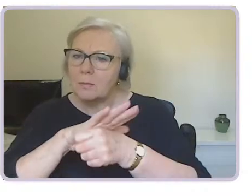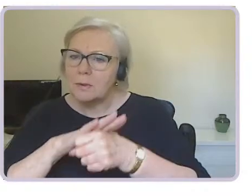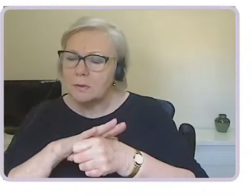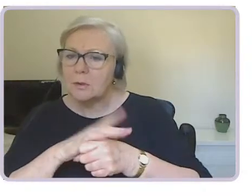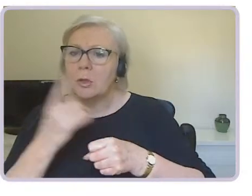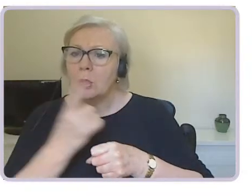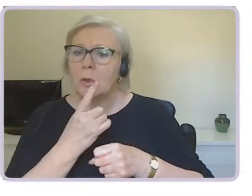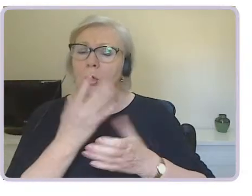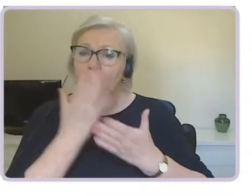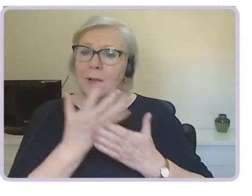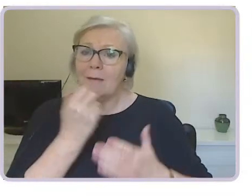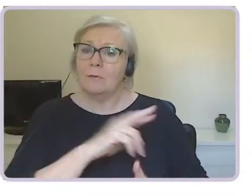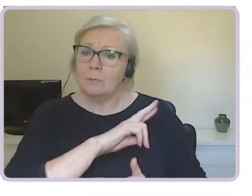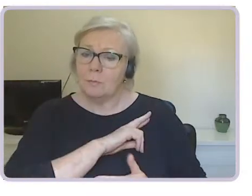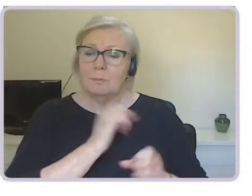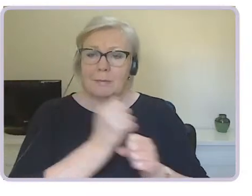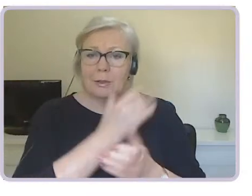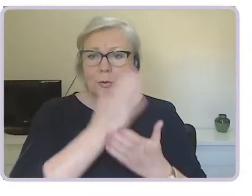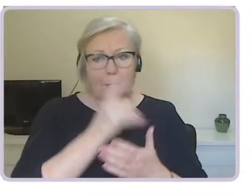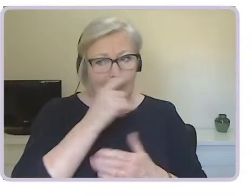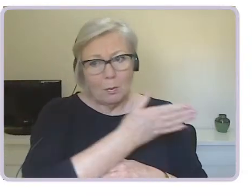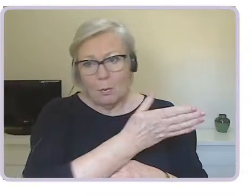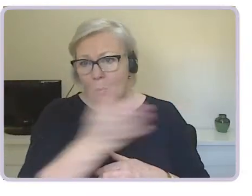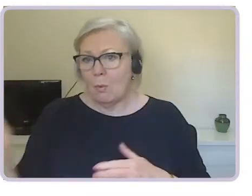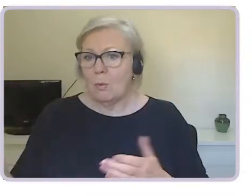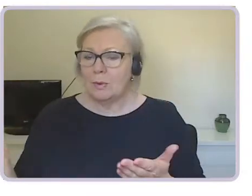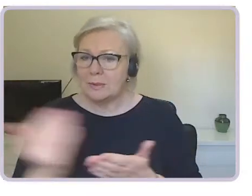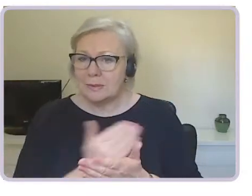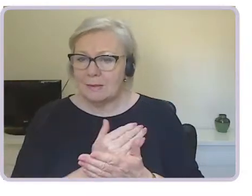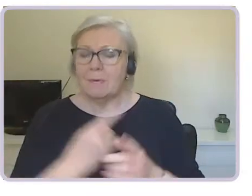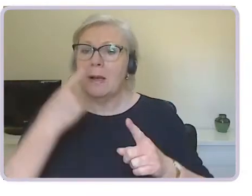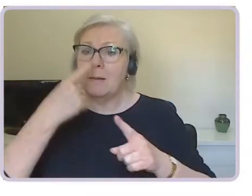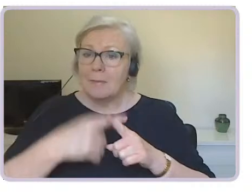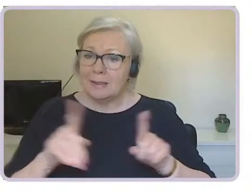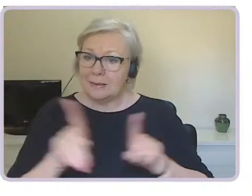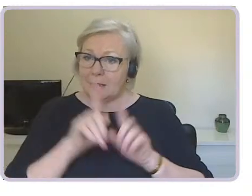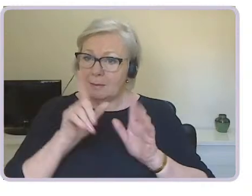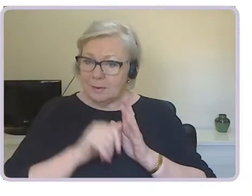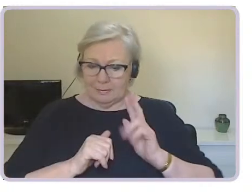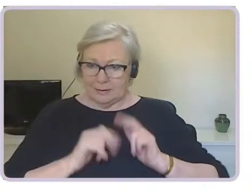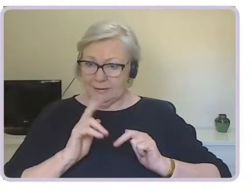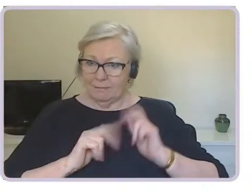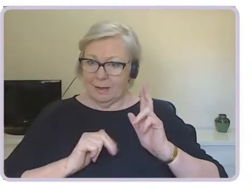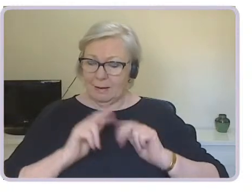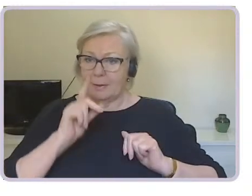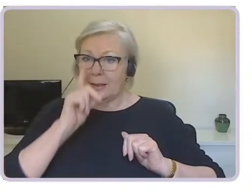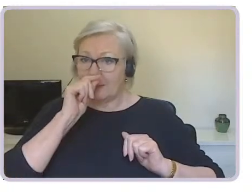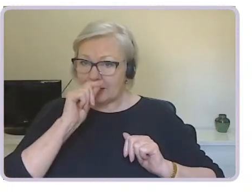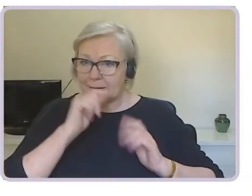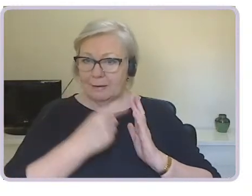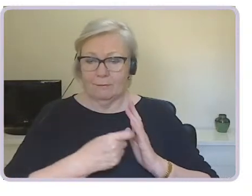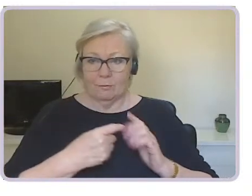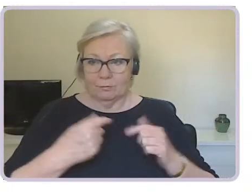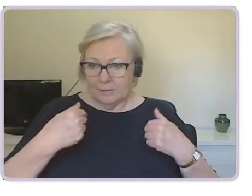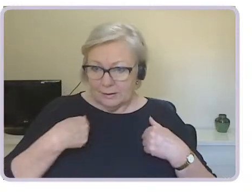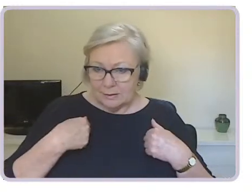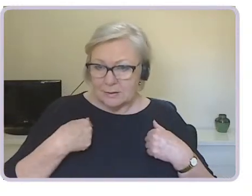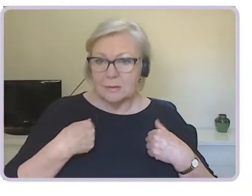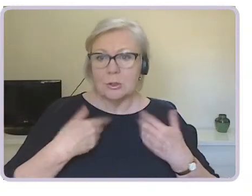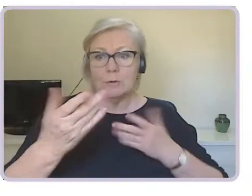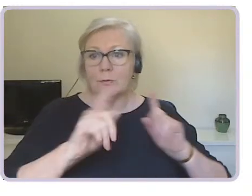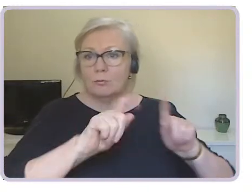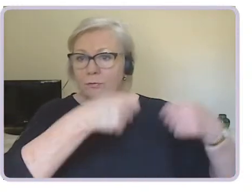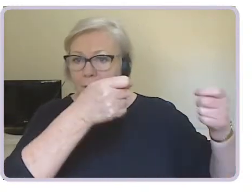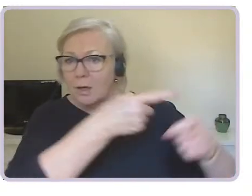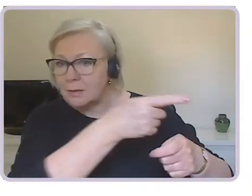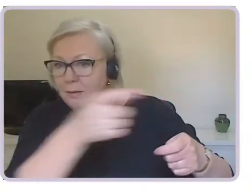safe, together with developing capacity for us as individuals and the service providers who we work